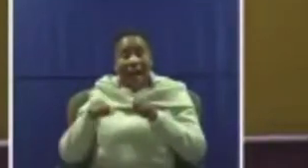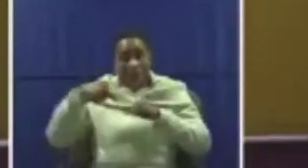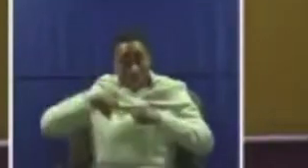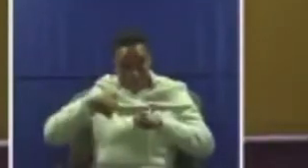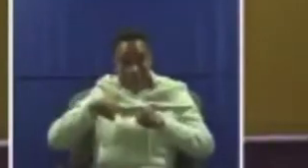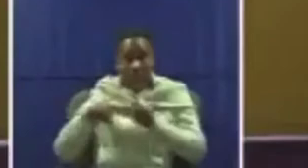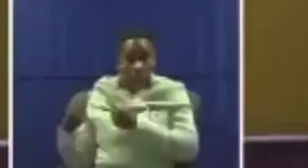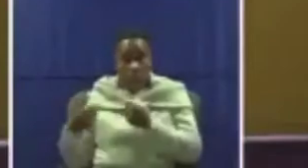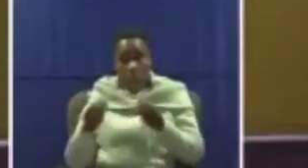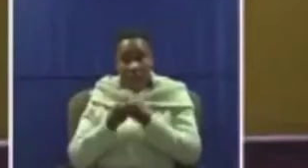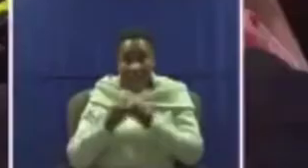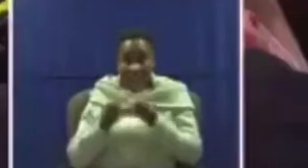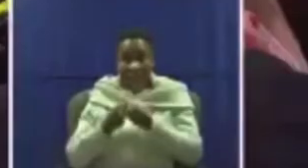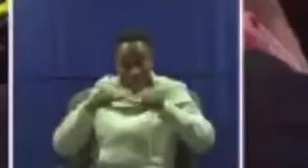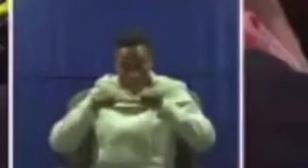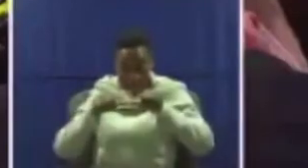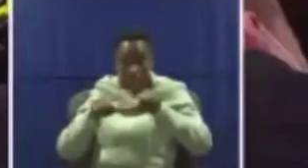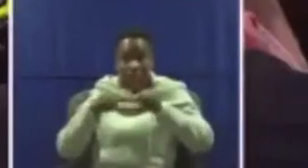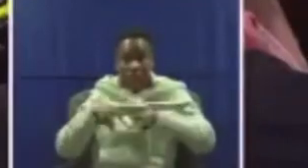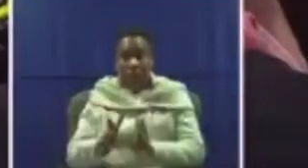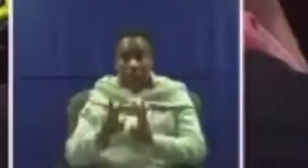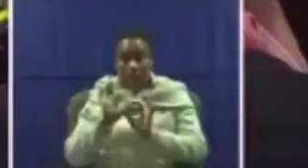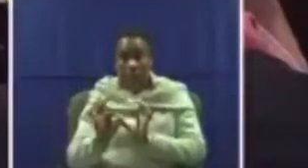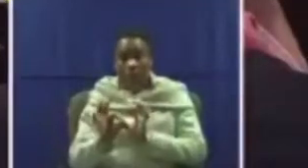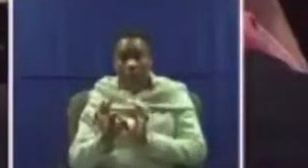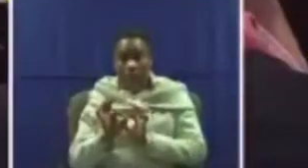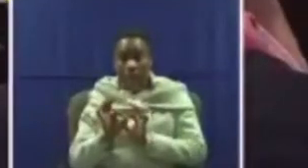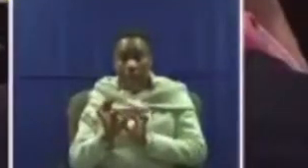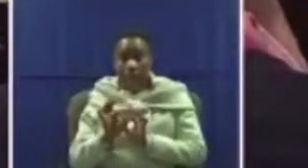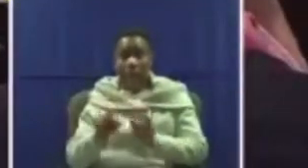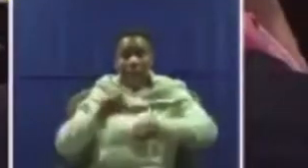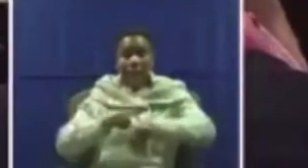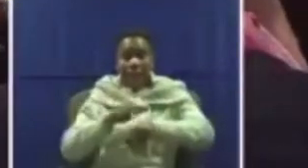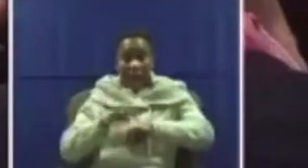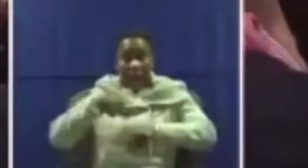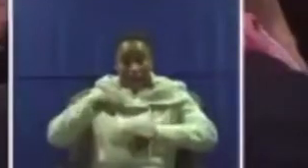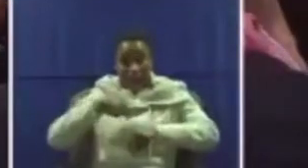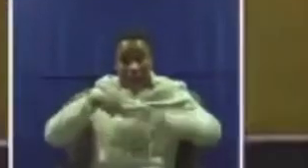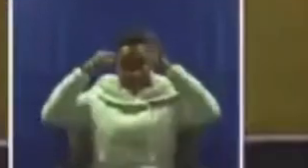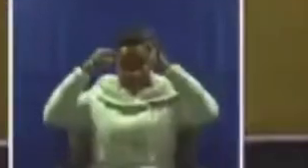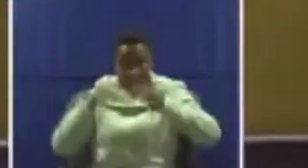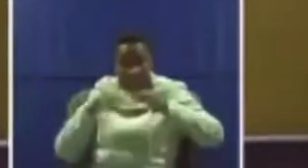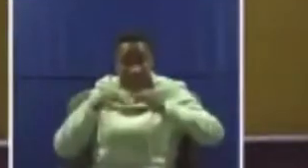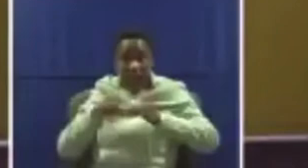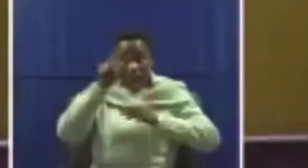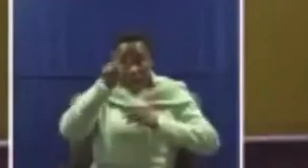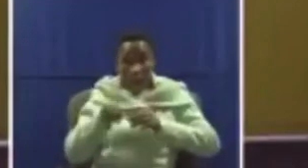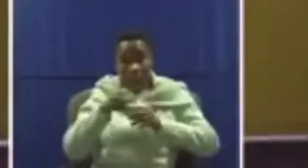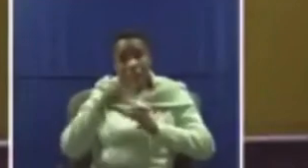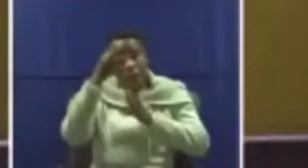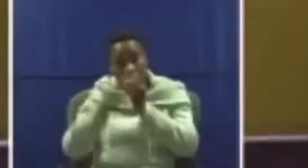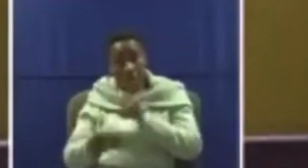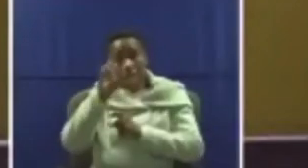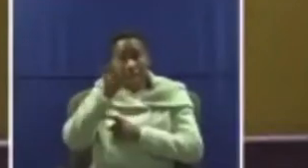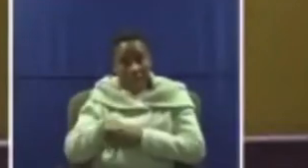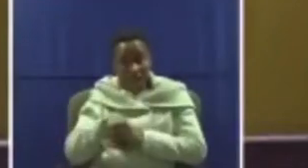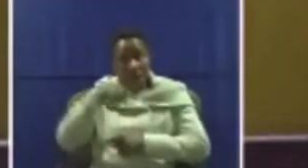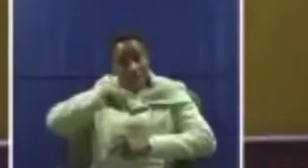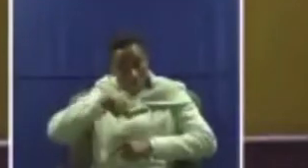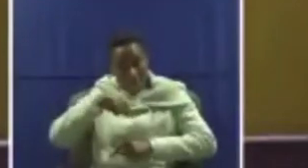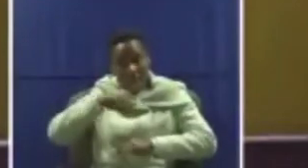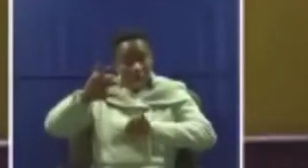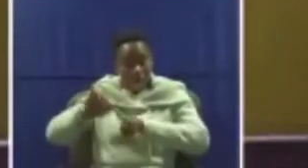things procedurally, okay? By the time I take a decision that a person must go, I must have